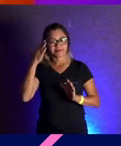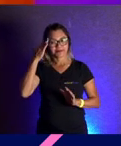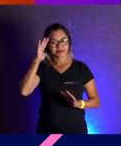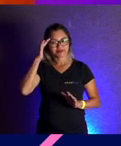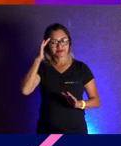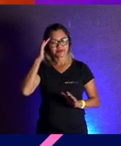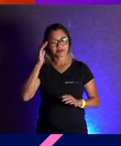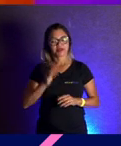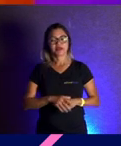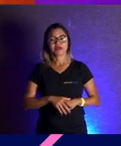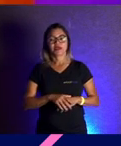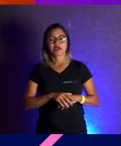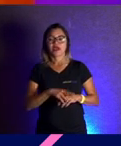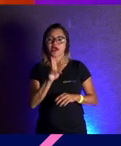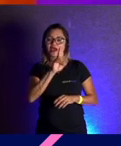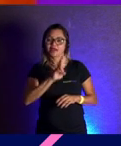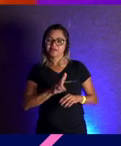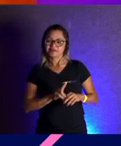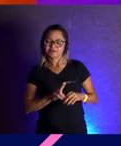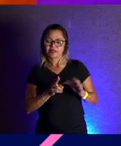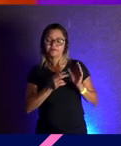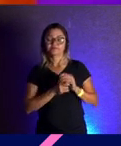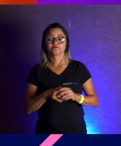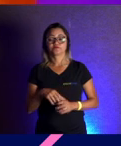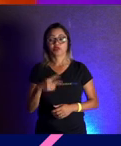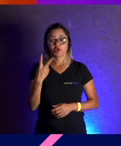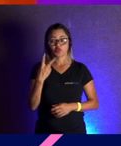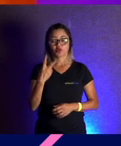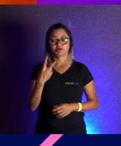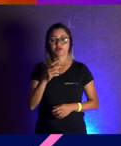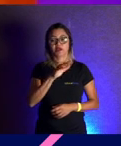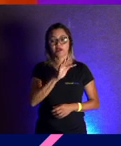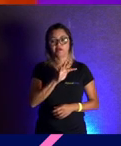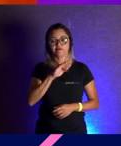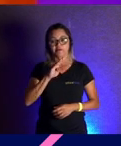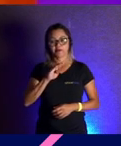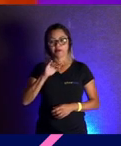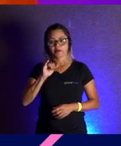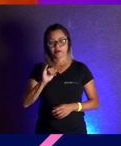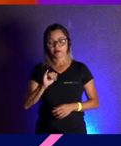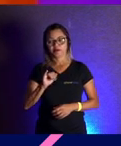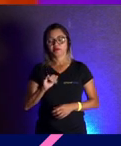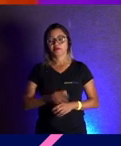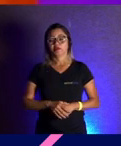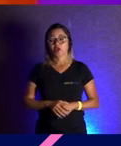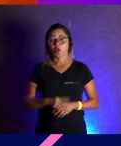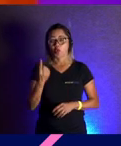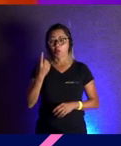we have two lists at that point, because the FBI can put up this really terrible practice for the details.